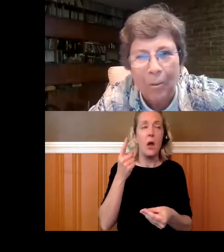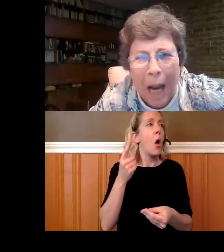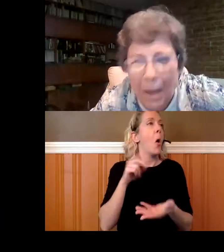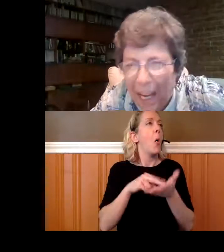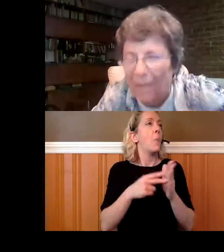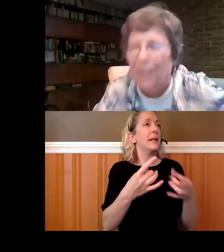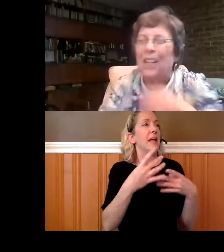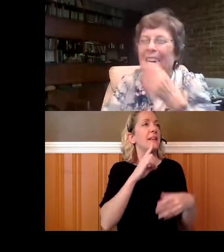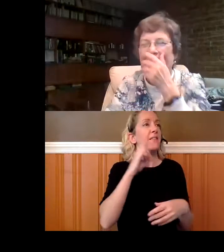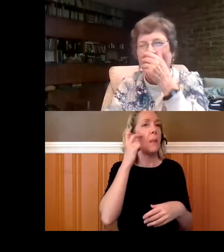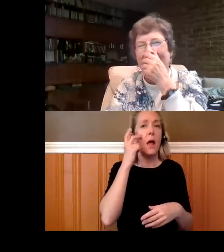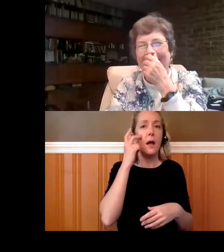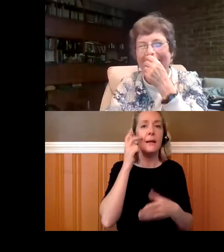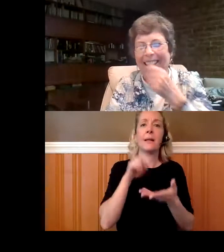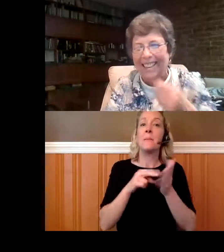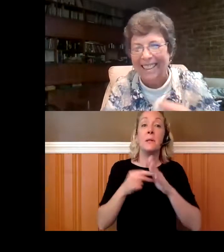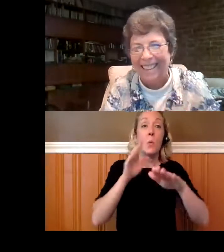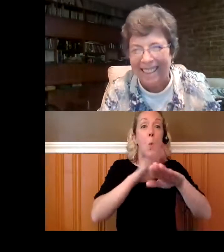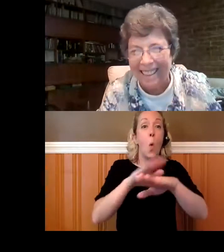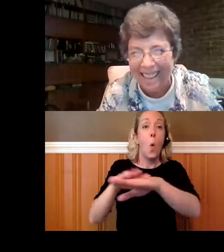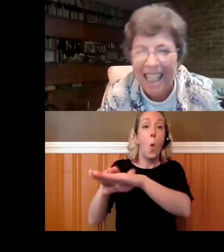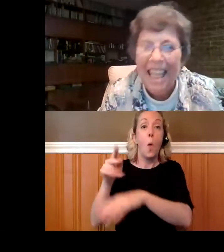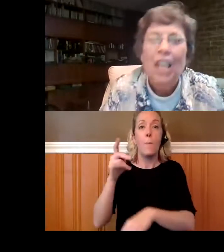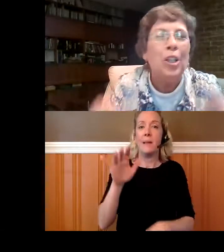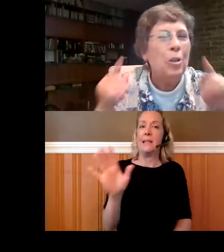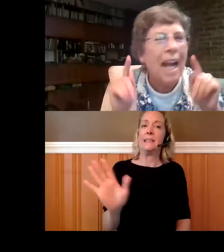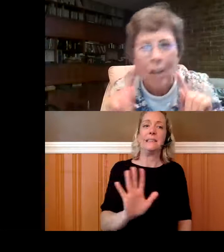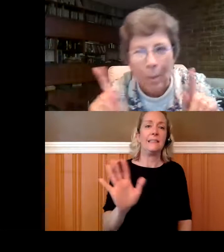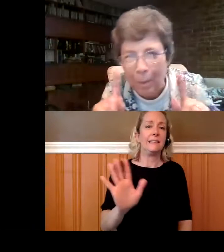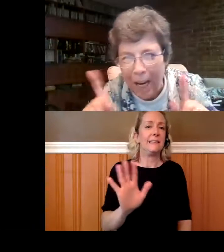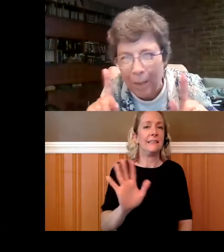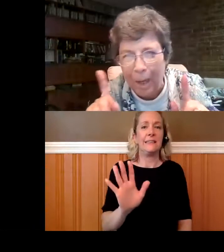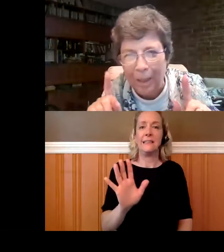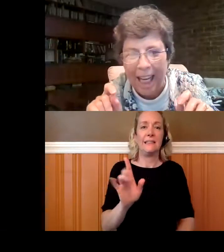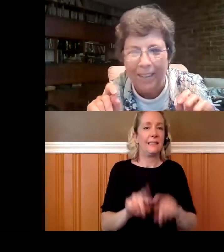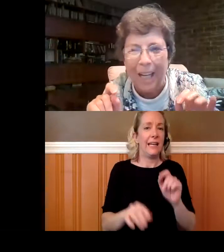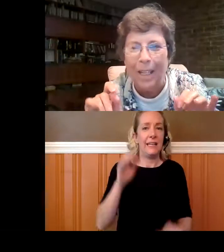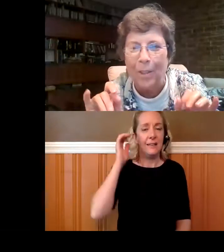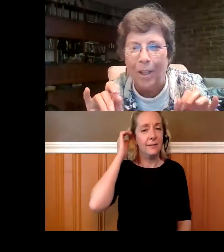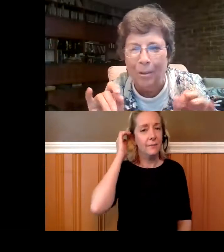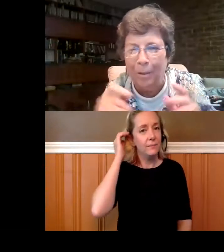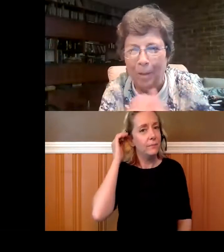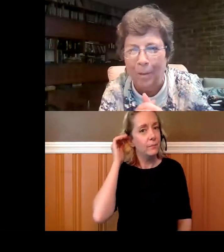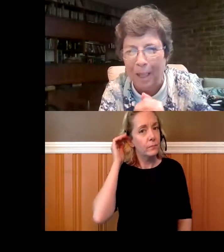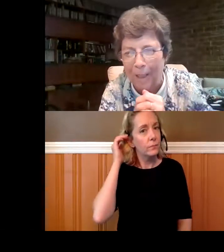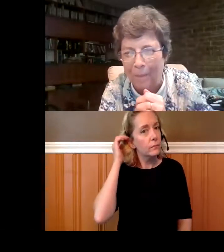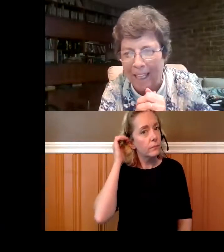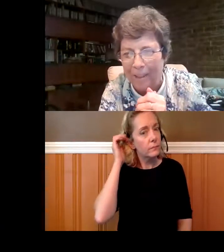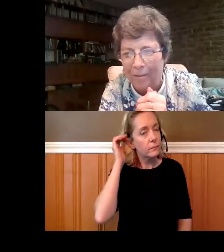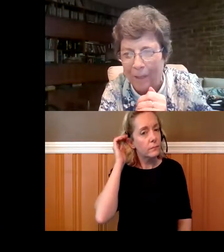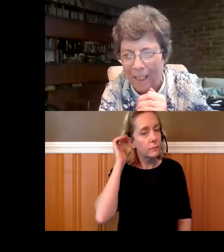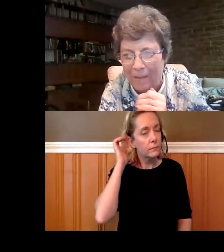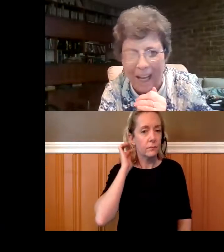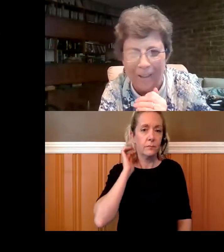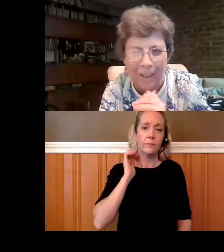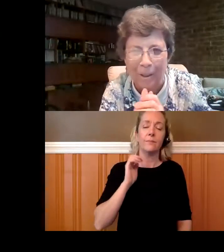So you cannot prepare the public ahead of time. And I'm sorry who is smacking their wrist, Valerie or whoever, because you had some Nope, good that was ideas. me.